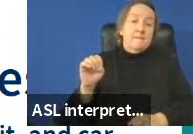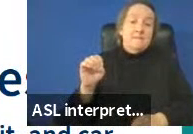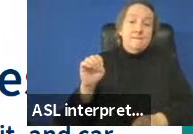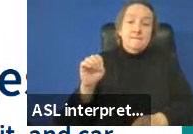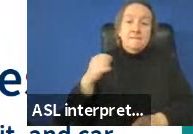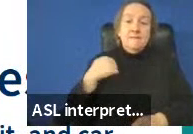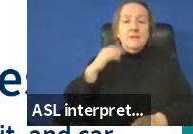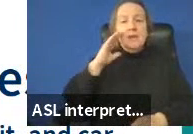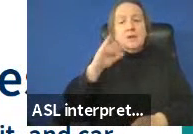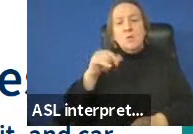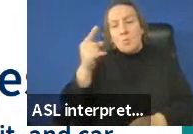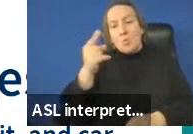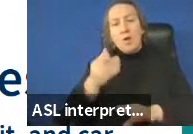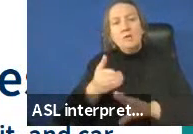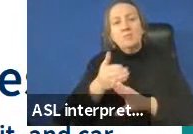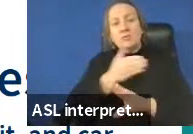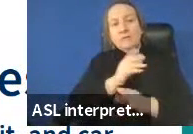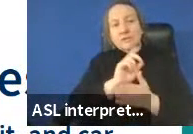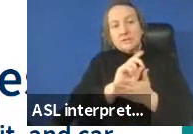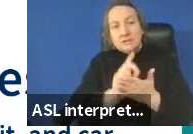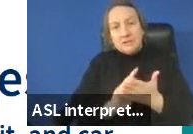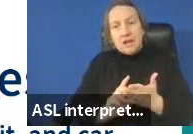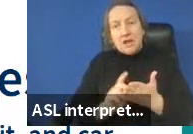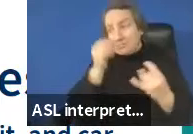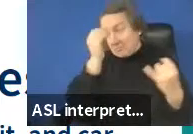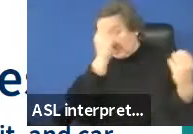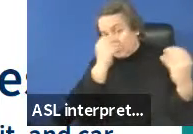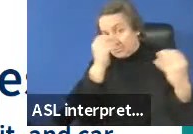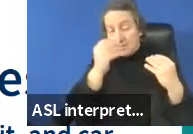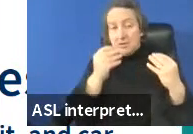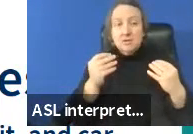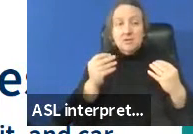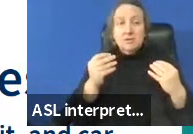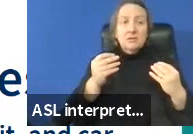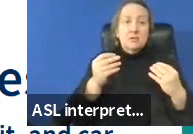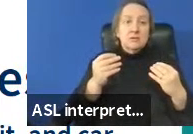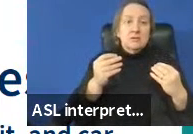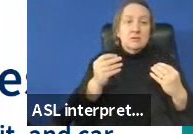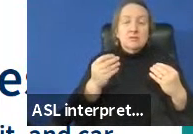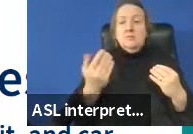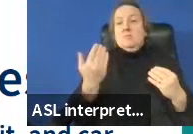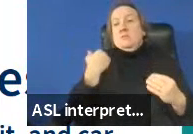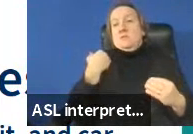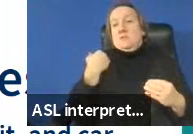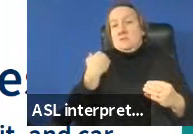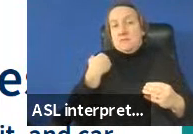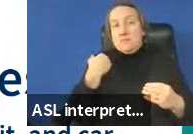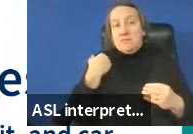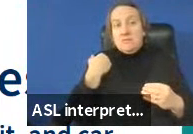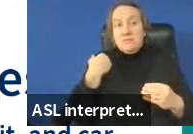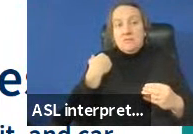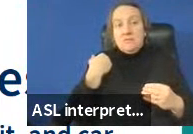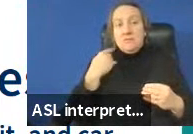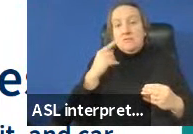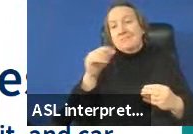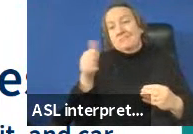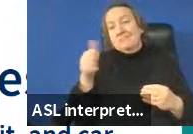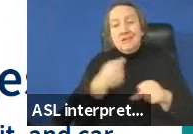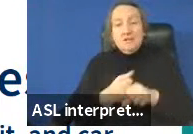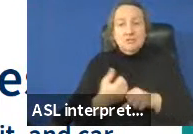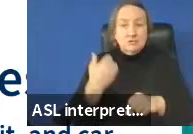I know that one of the previous designs under consideration in the earlier decade ago